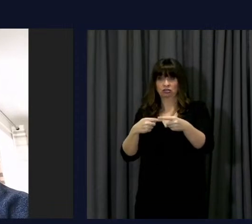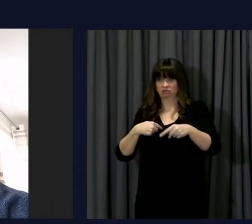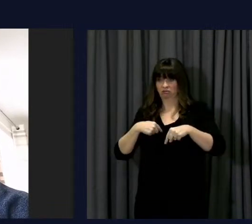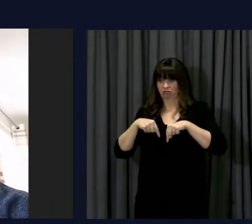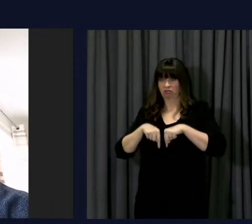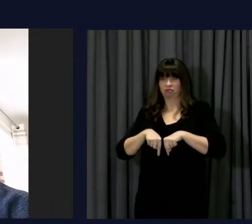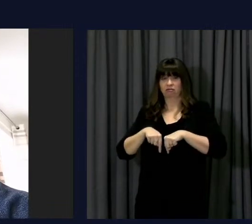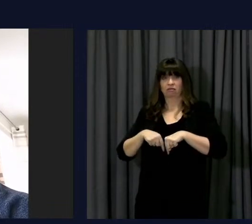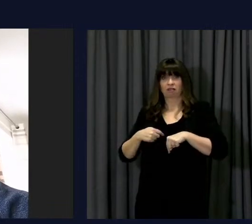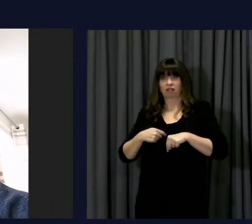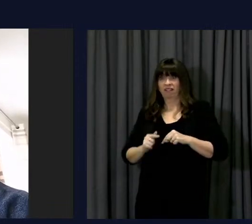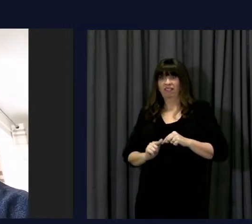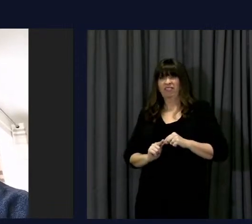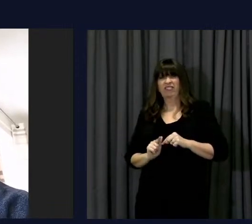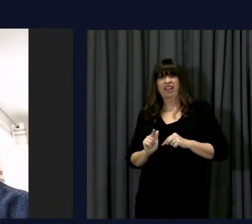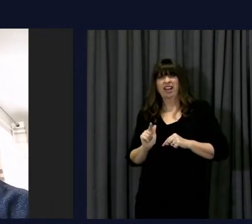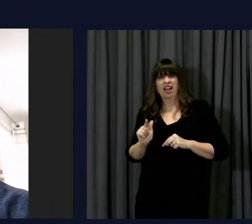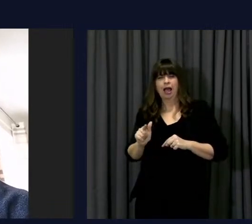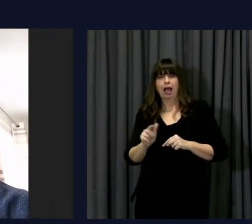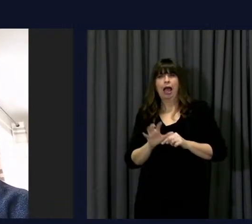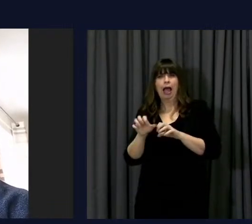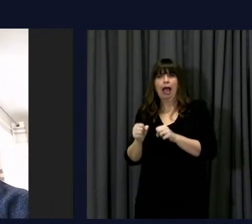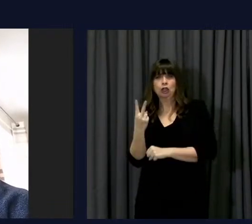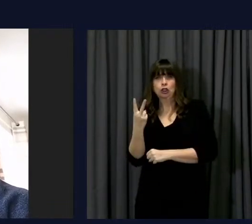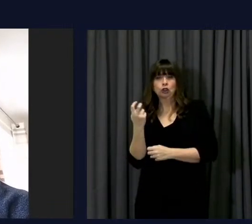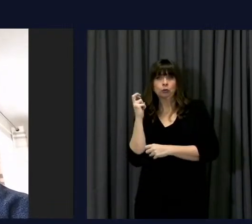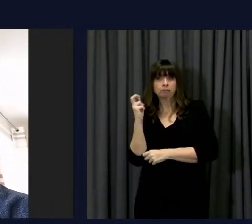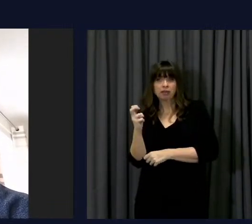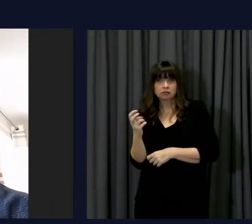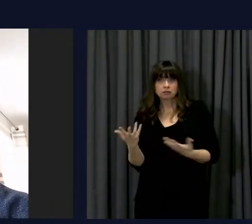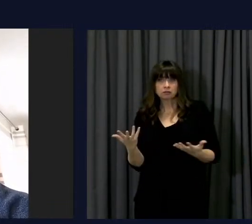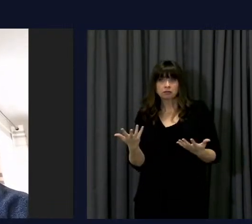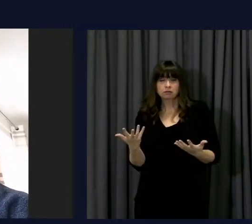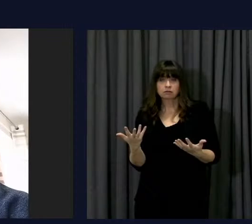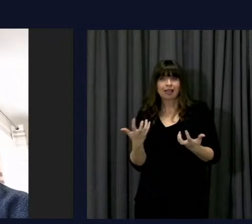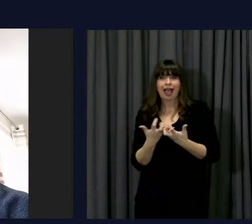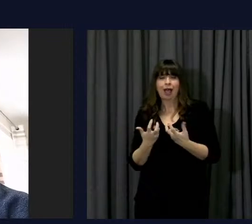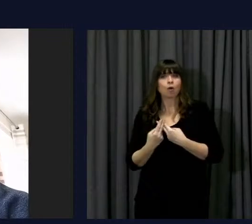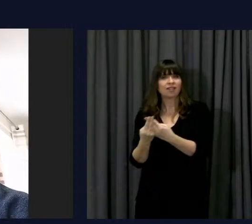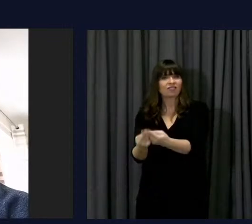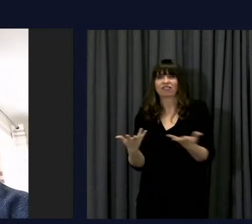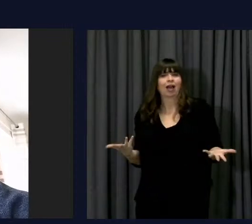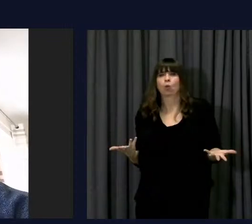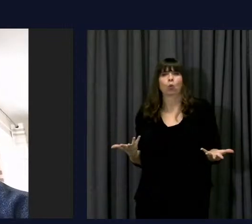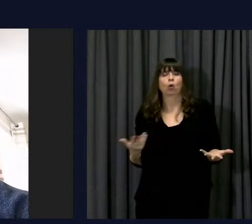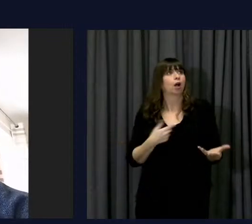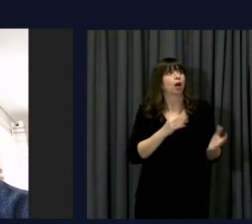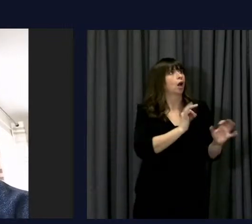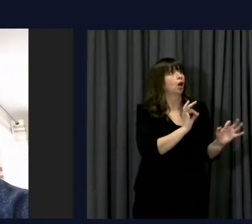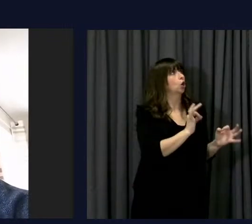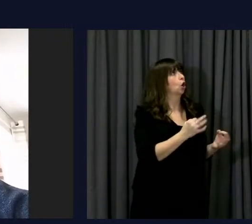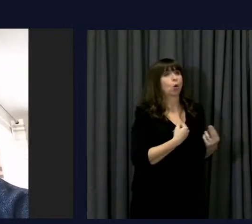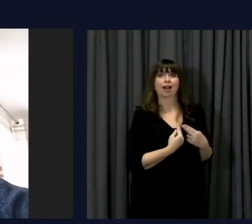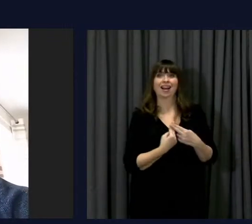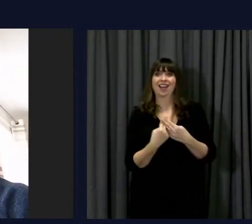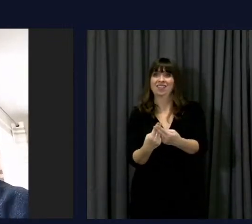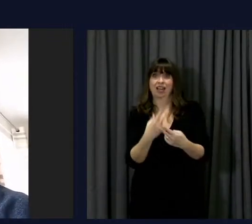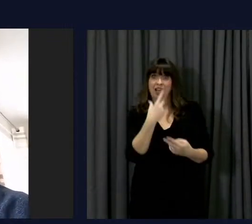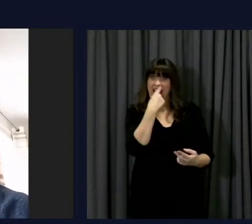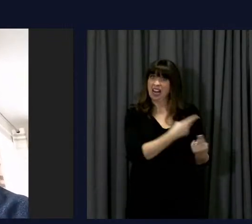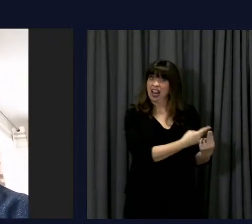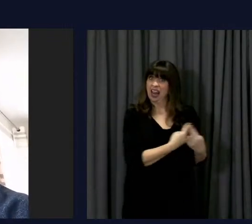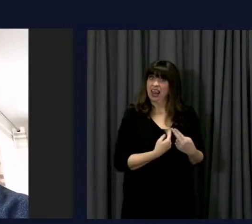having to address transport links to vaccination centres? And what's the Welsh Government's guidance on people having lifts or car